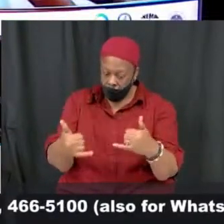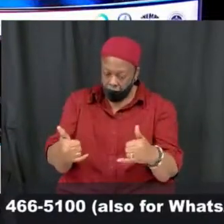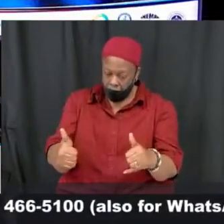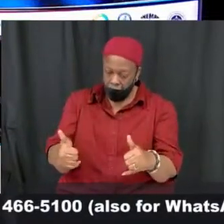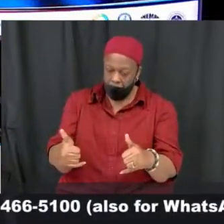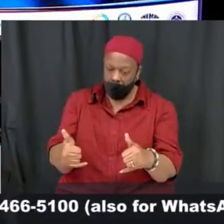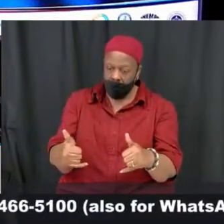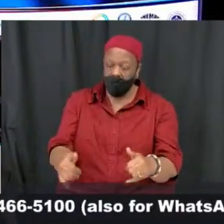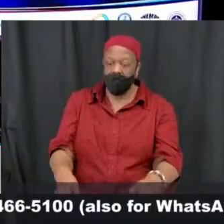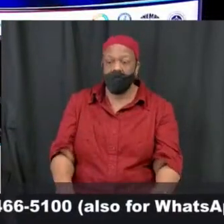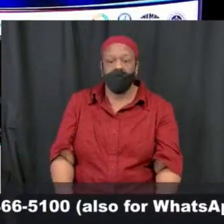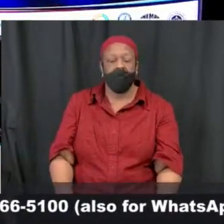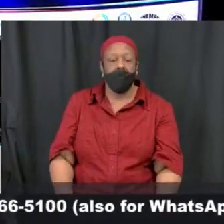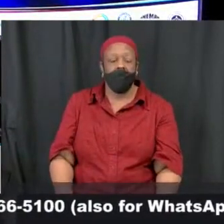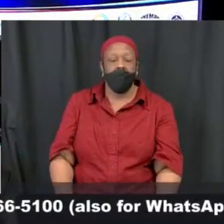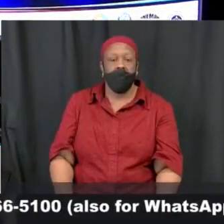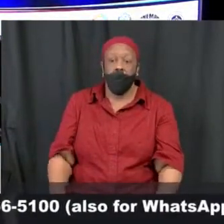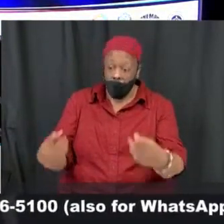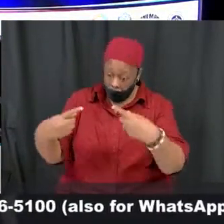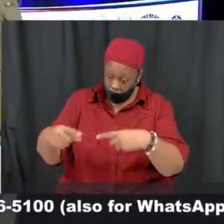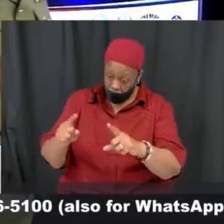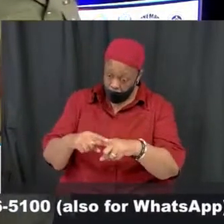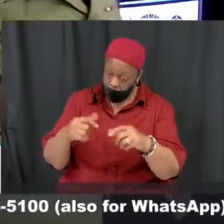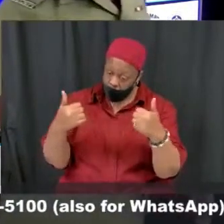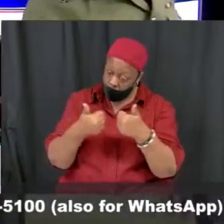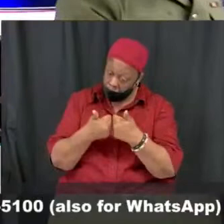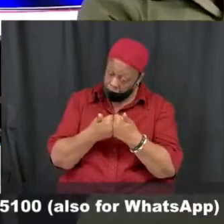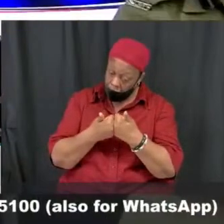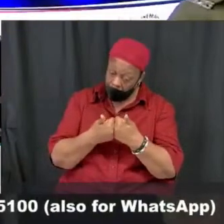you are vaccinated, will be permitted.